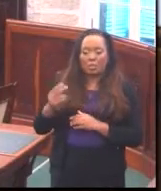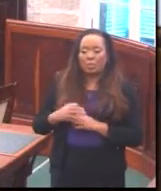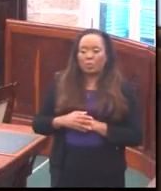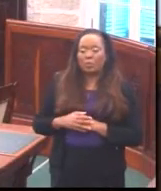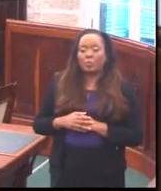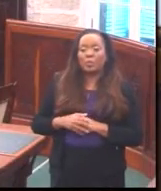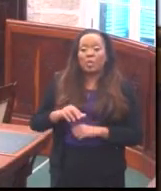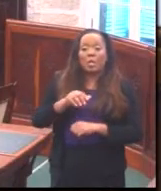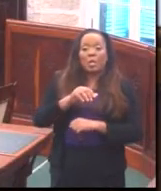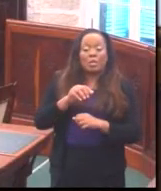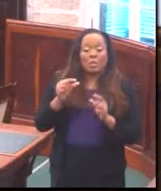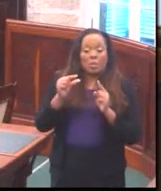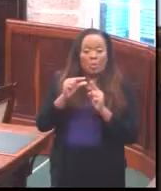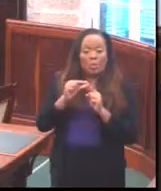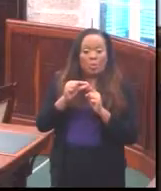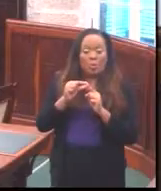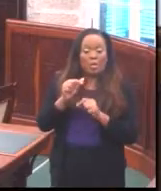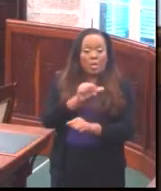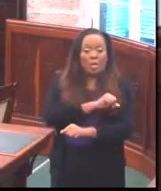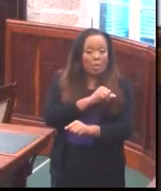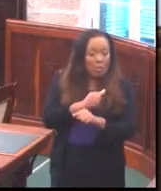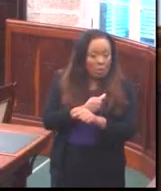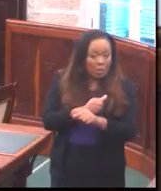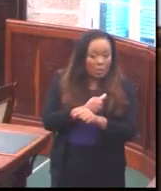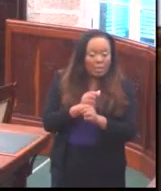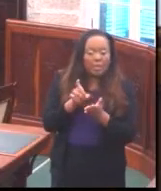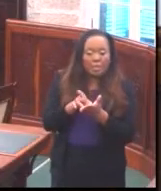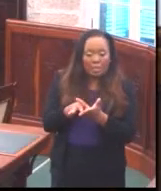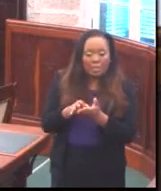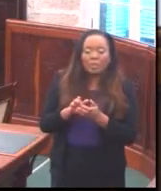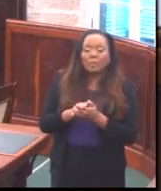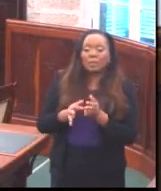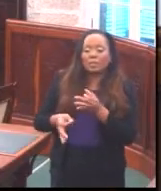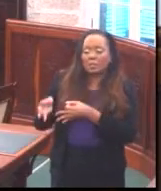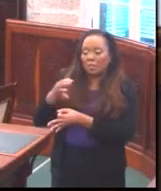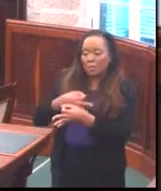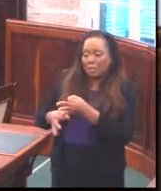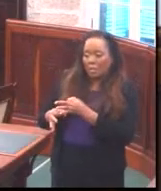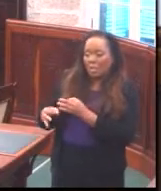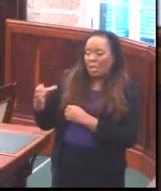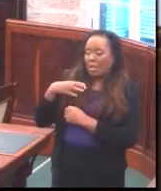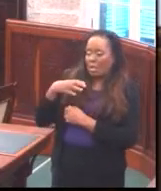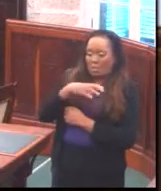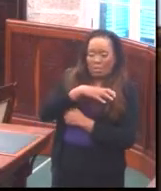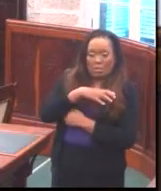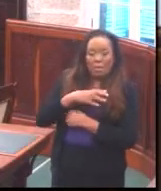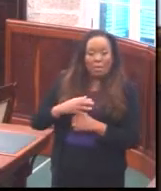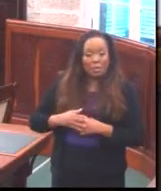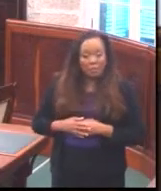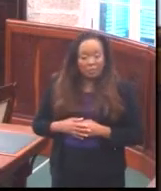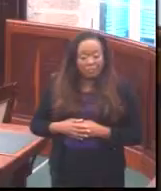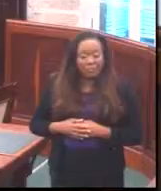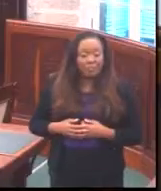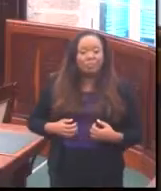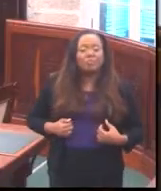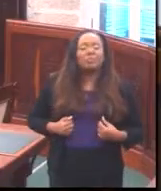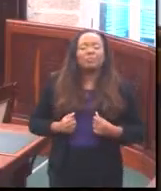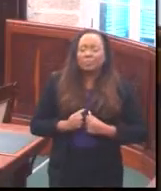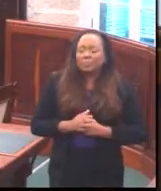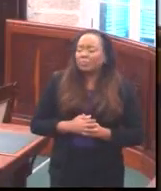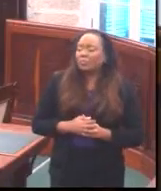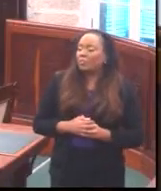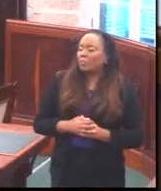authority was deleted. The word commission substituted therefore. Let us go